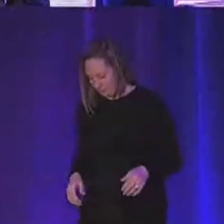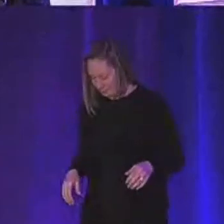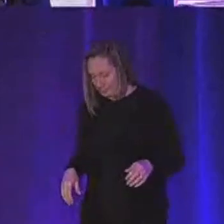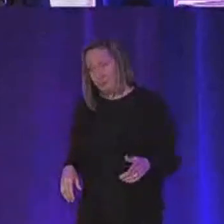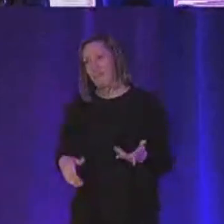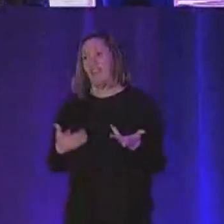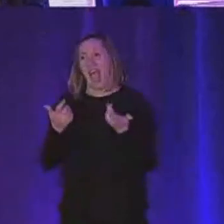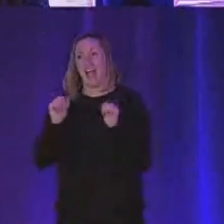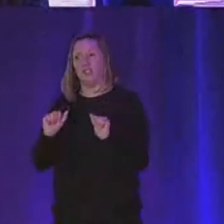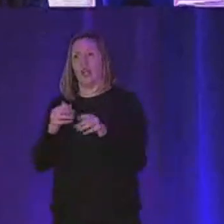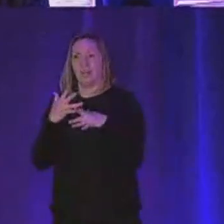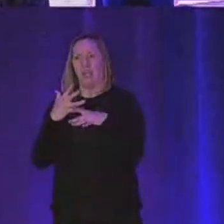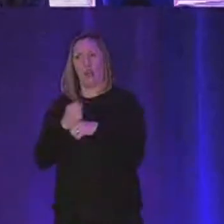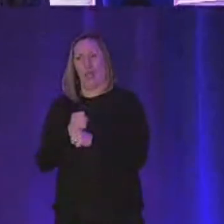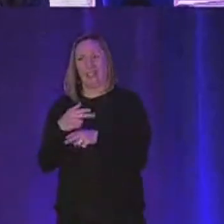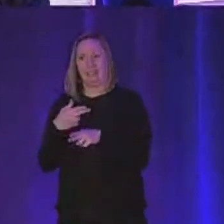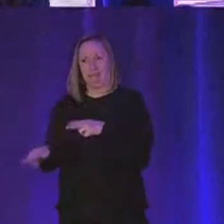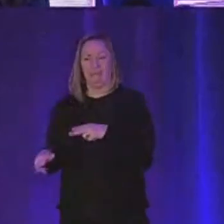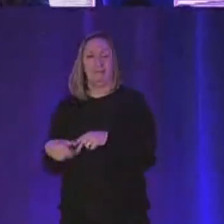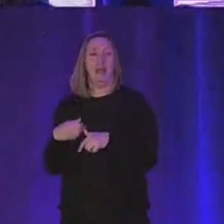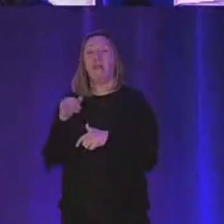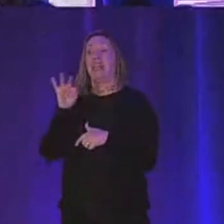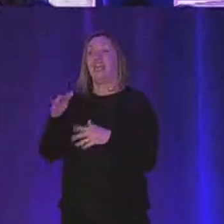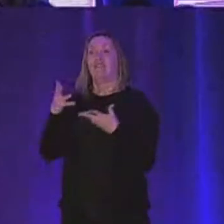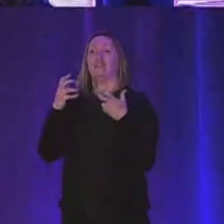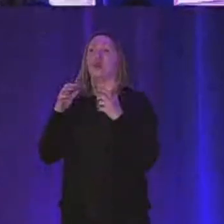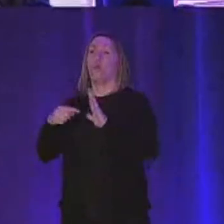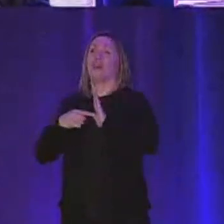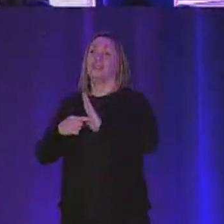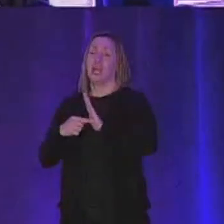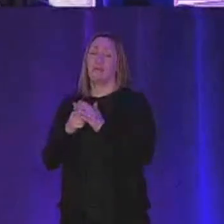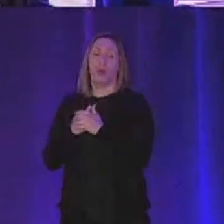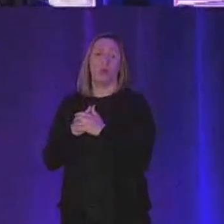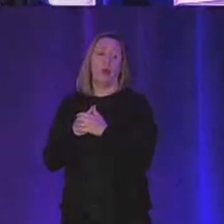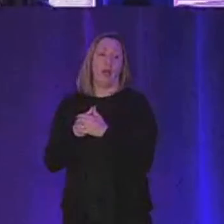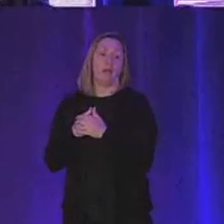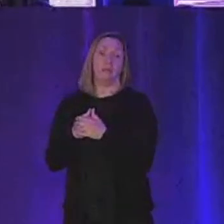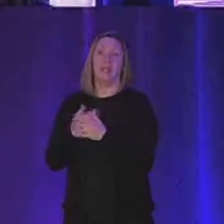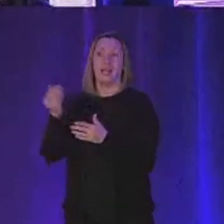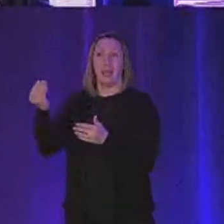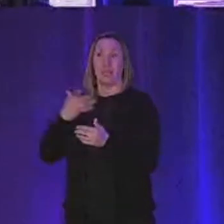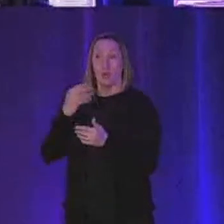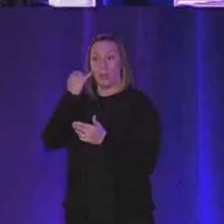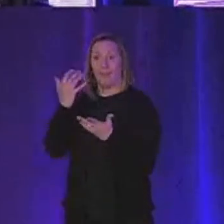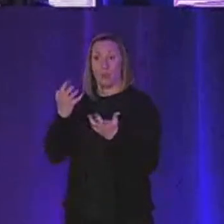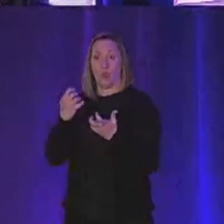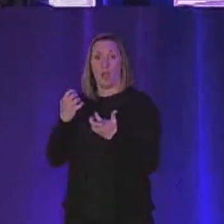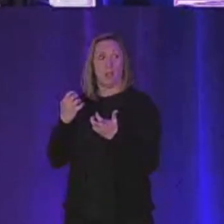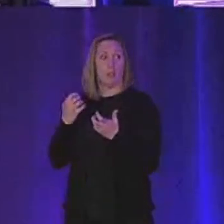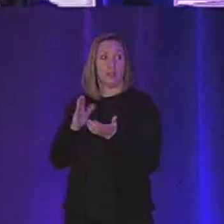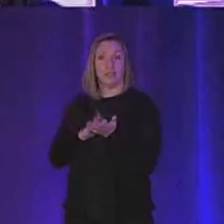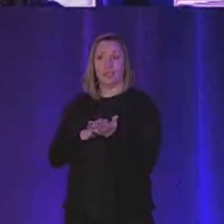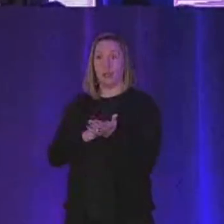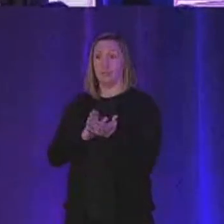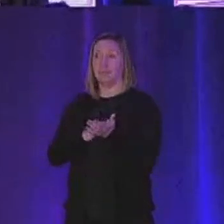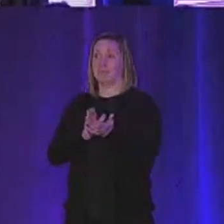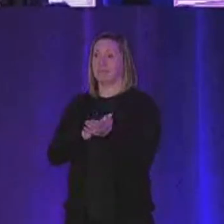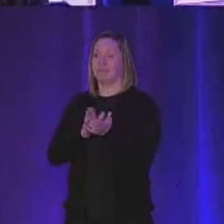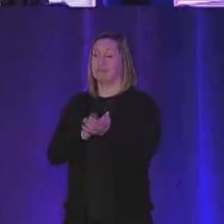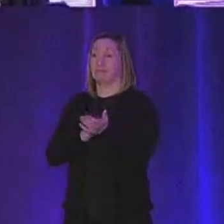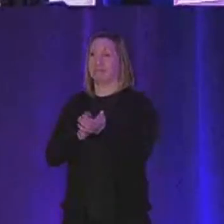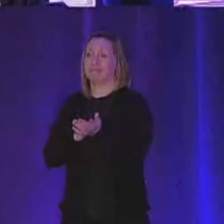I'll try to be quick. If you don't want a demo, let me know. If you do want a demo, show me. Okay.